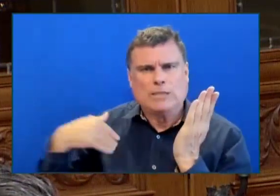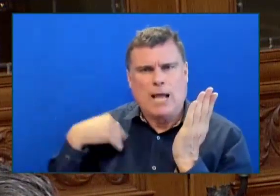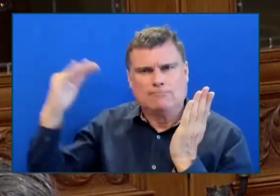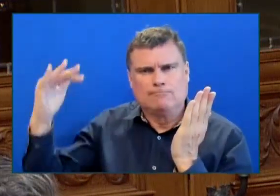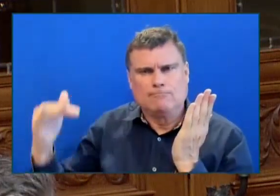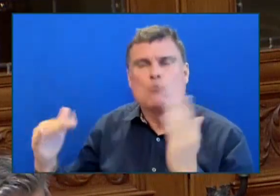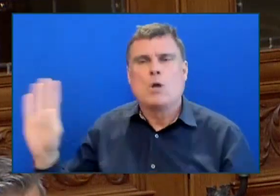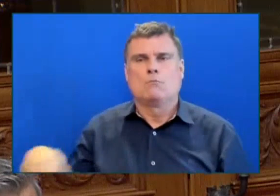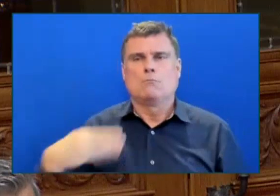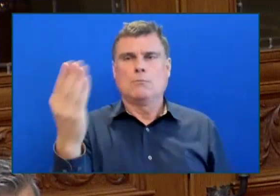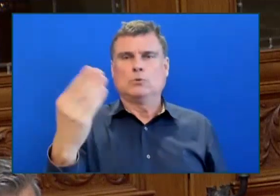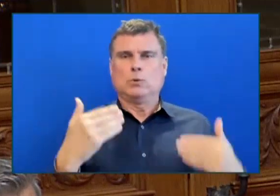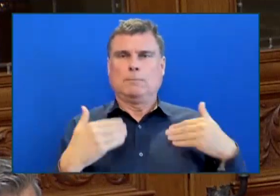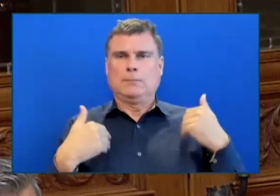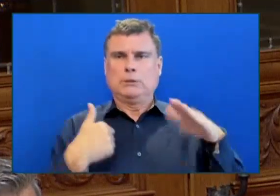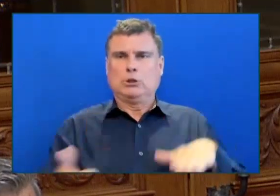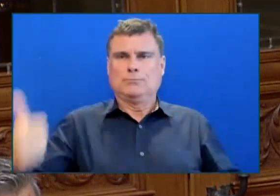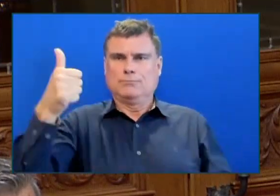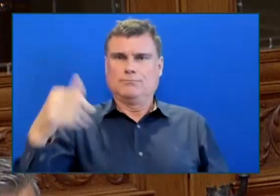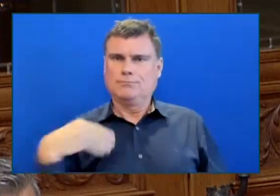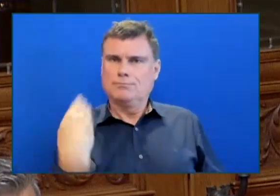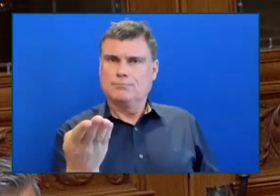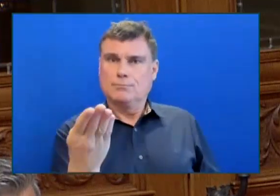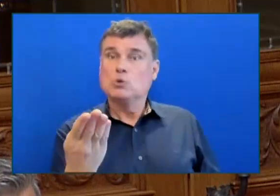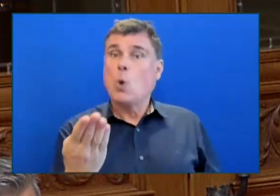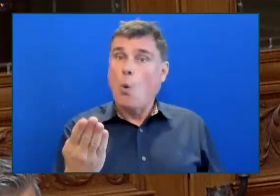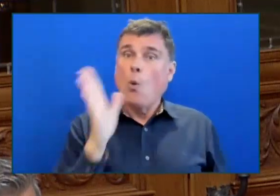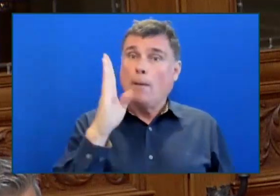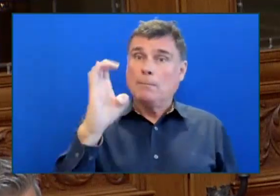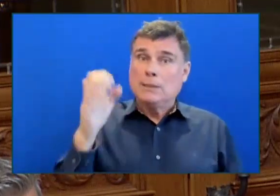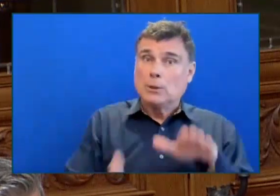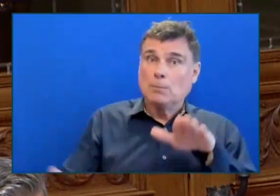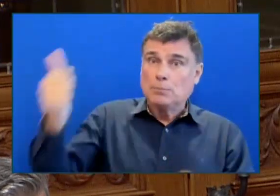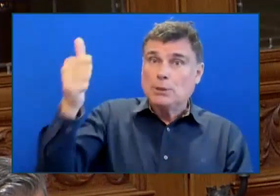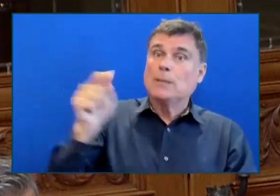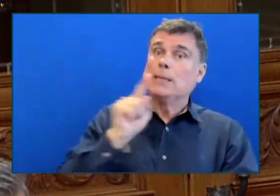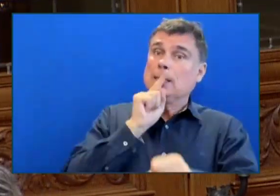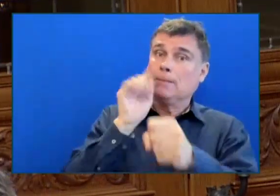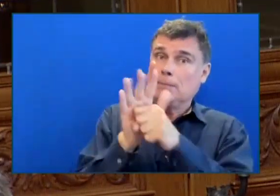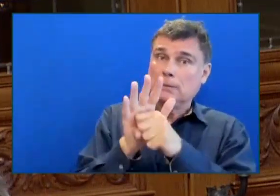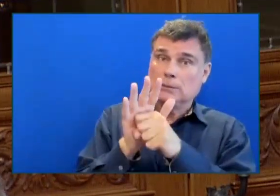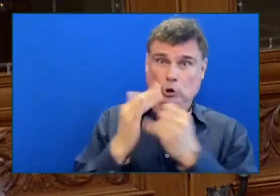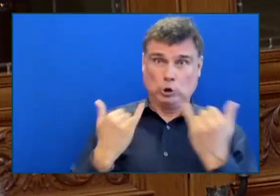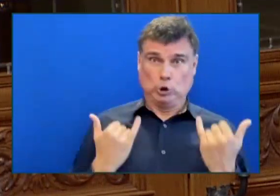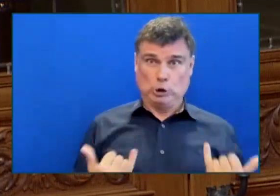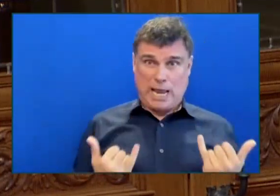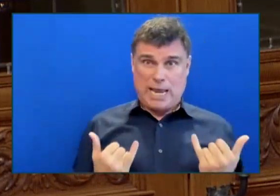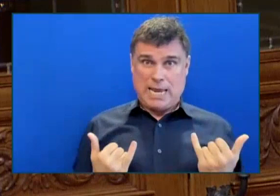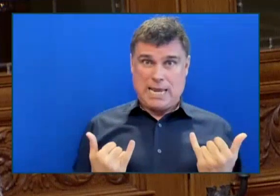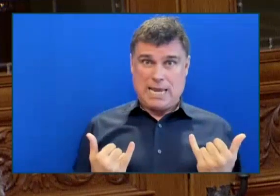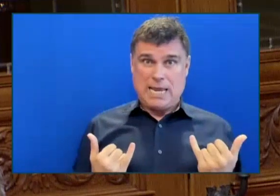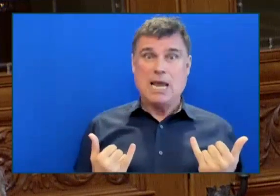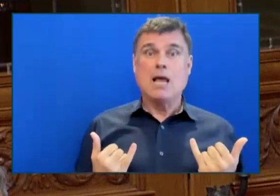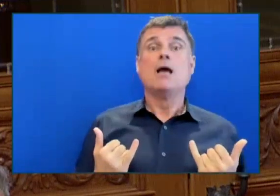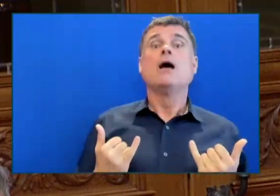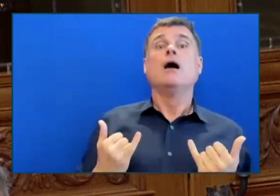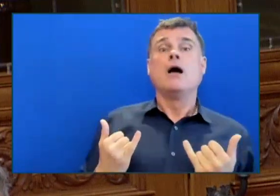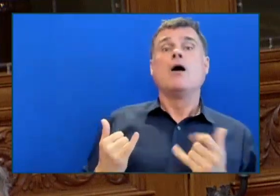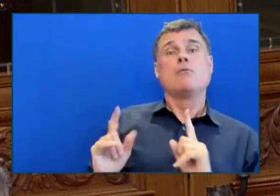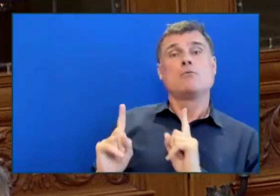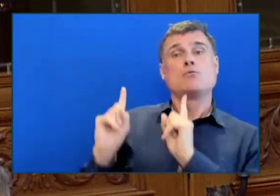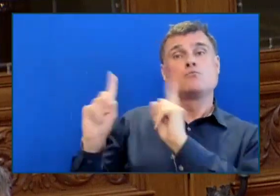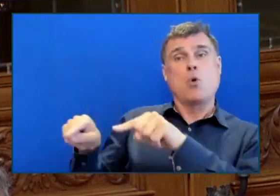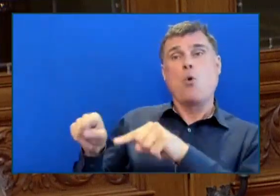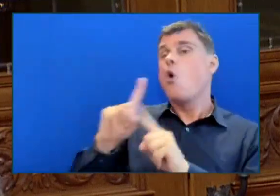will commit today to asking his minister to answer these questions so these healthcare providers can be fully